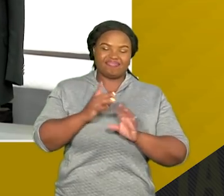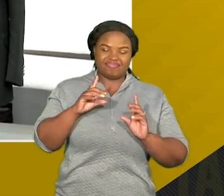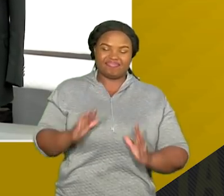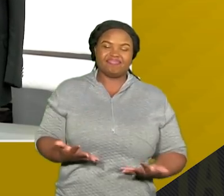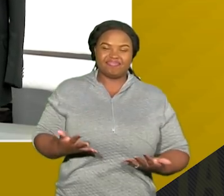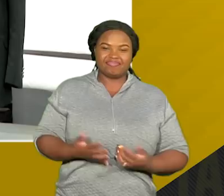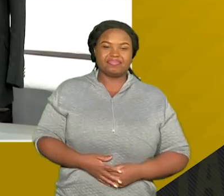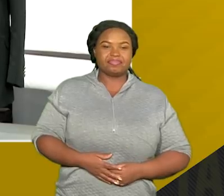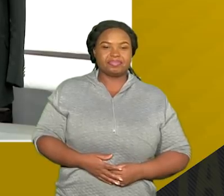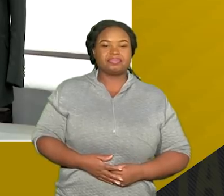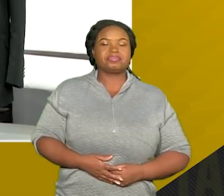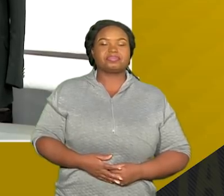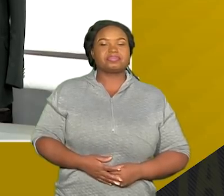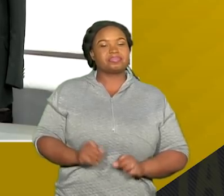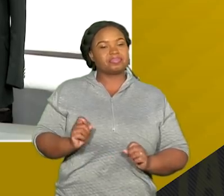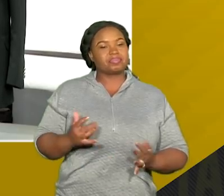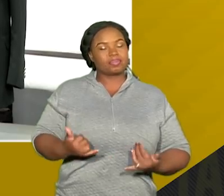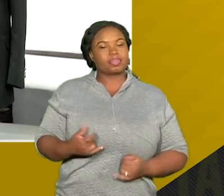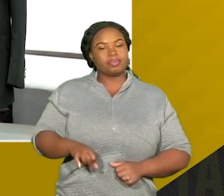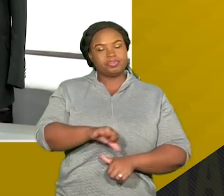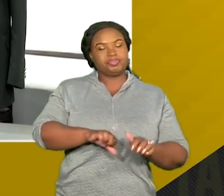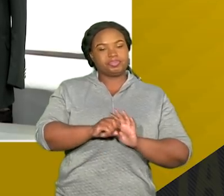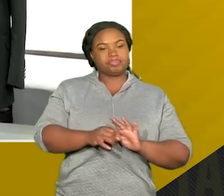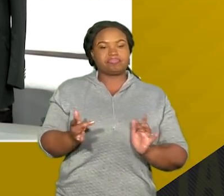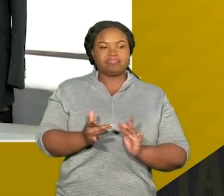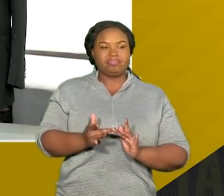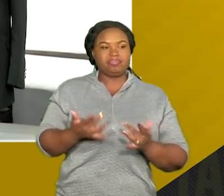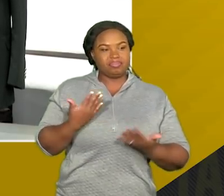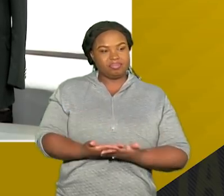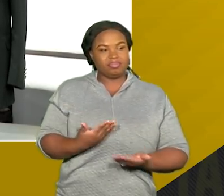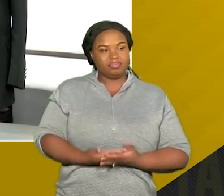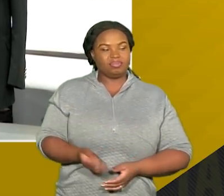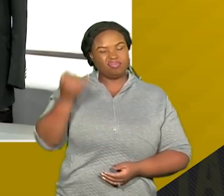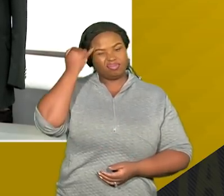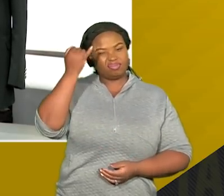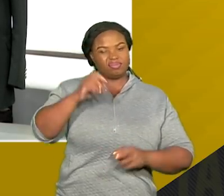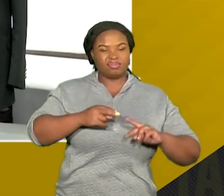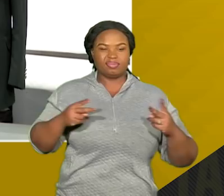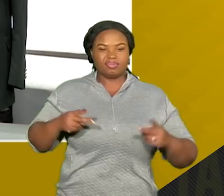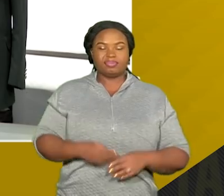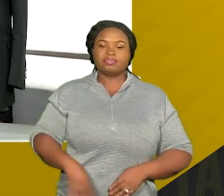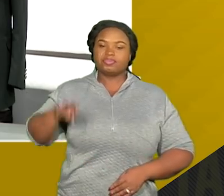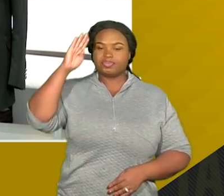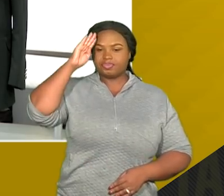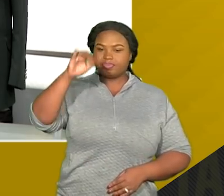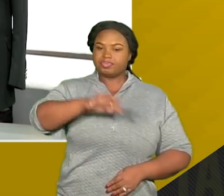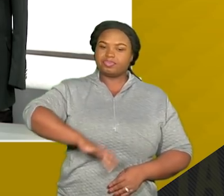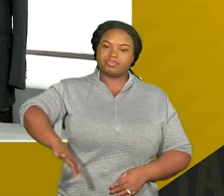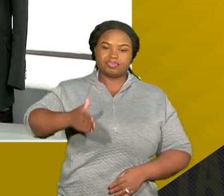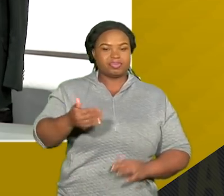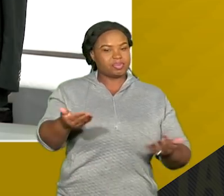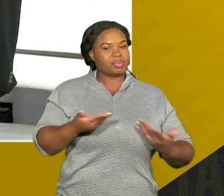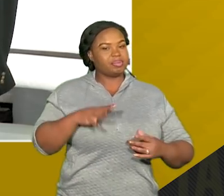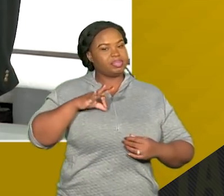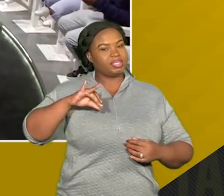le nto le esikhuluma ngayo namhlanje sithole inkundleni zokuxhumana as one sizo imbono yabantu abahlukahlukene sinibingelele nonke and khona la studio welcome